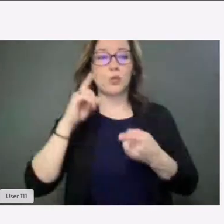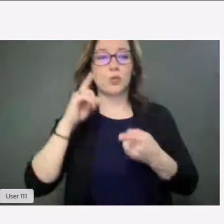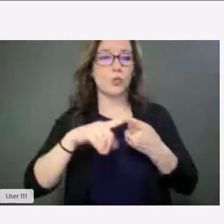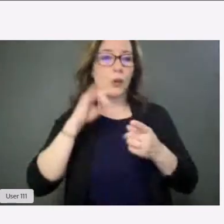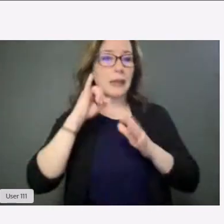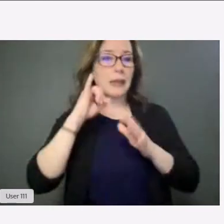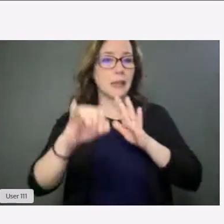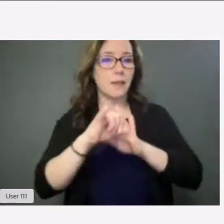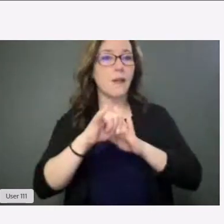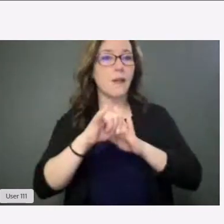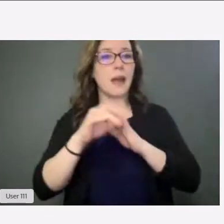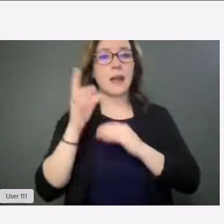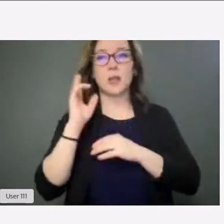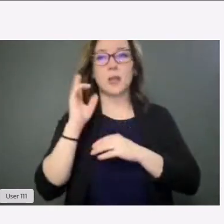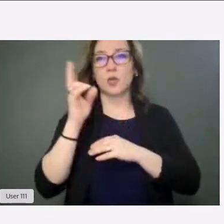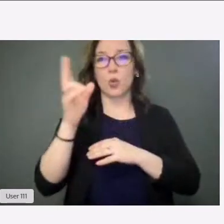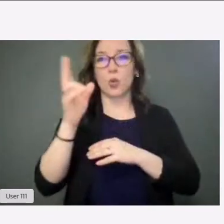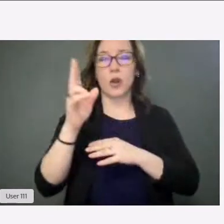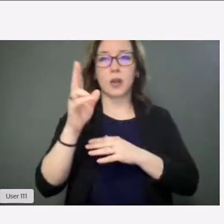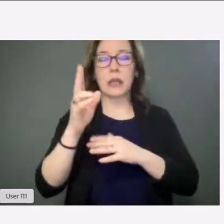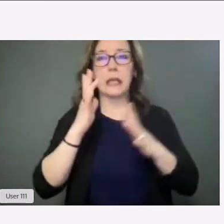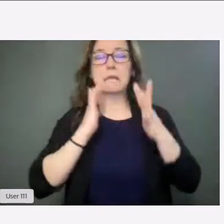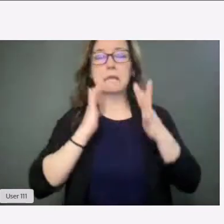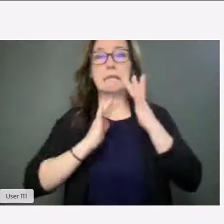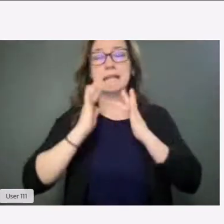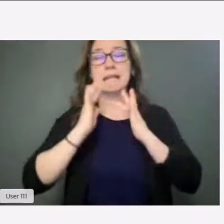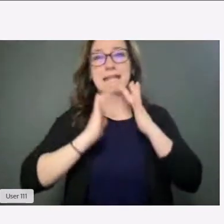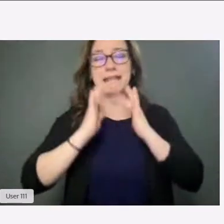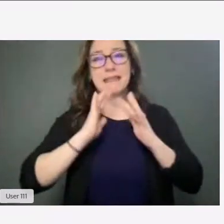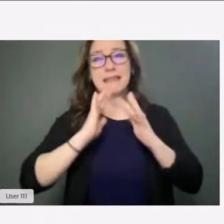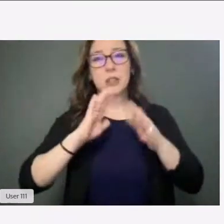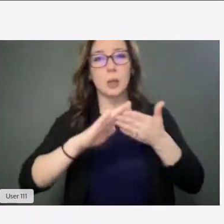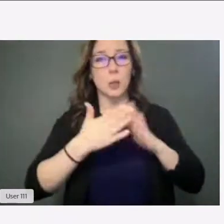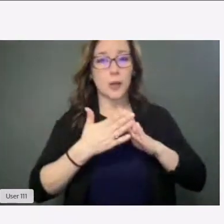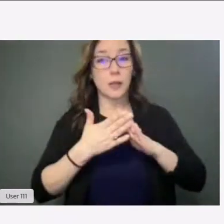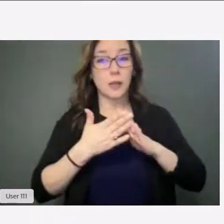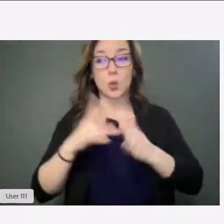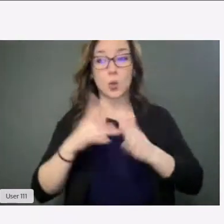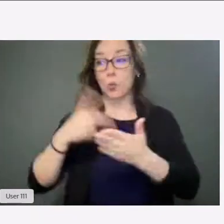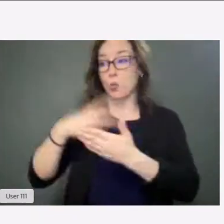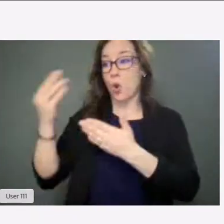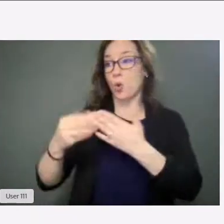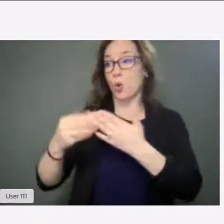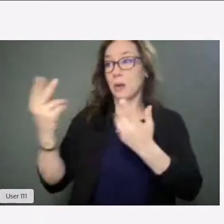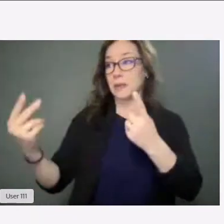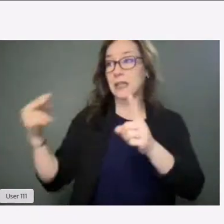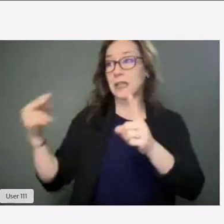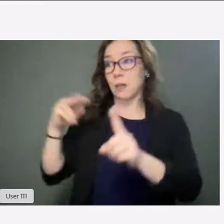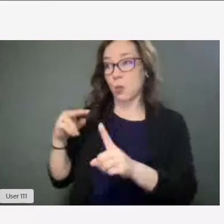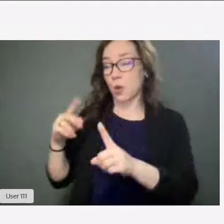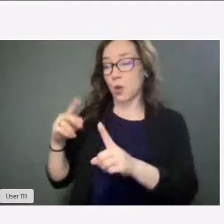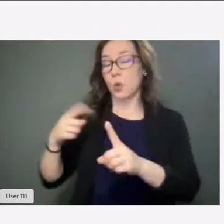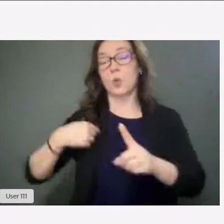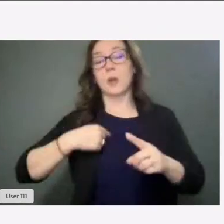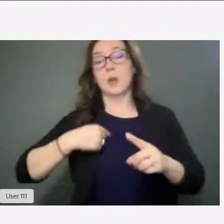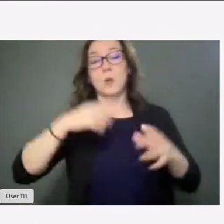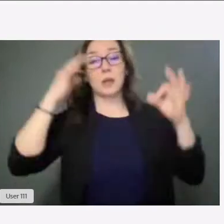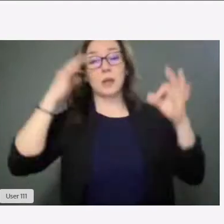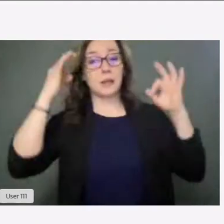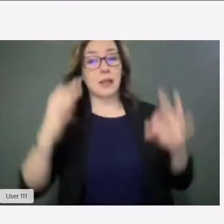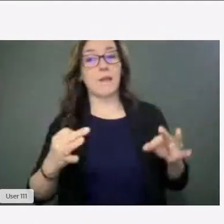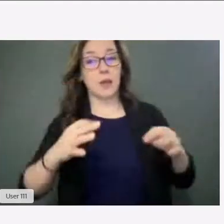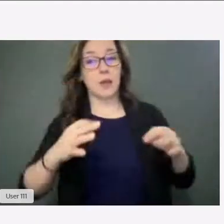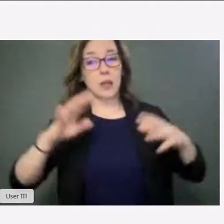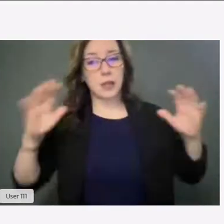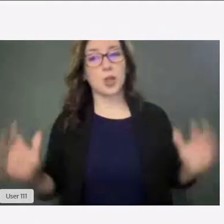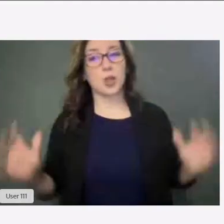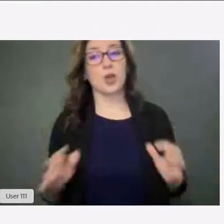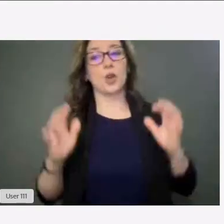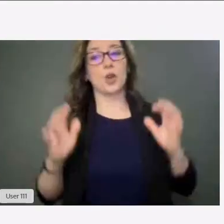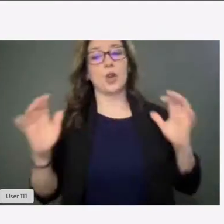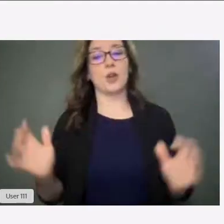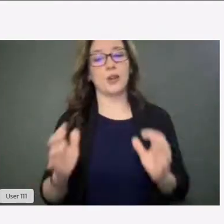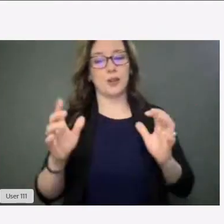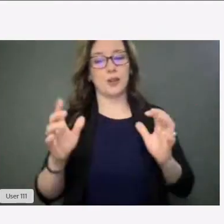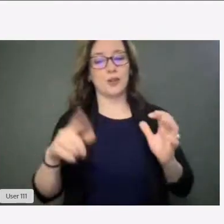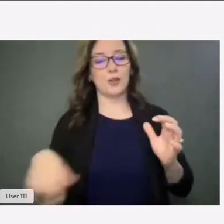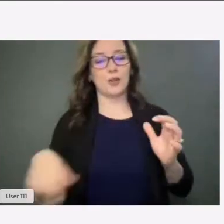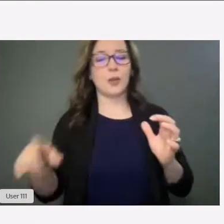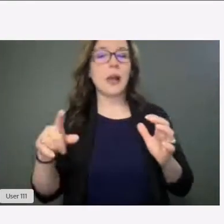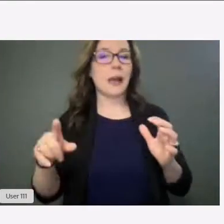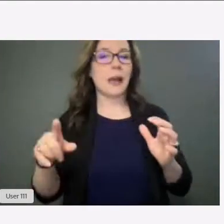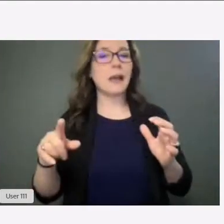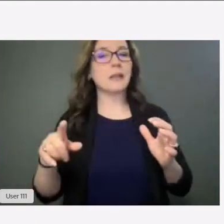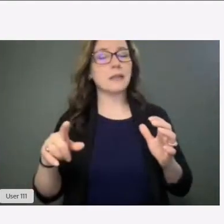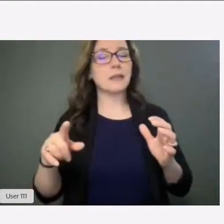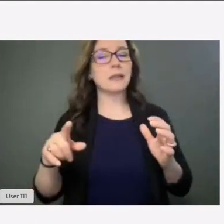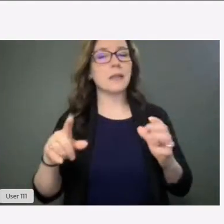communities. So we would, at least from a programmatic standpoint, we would definitely encourage all of you wholeheartedly